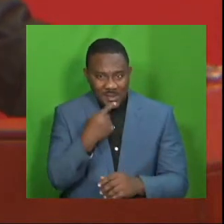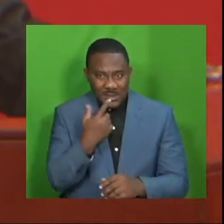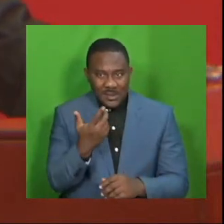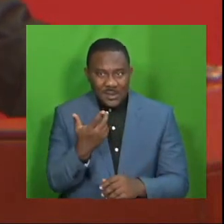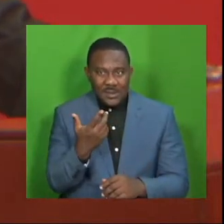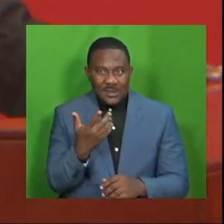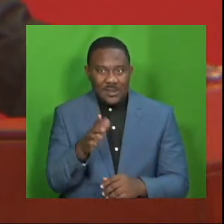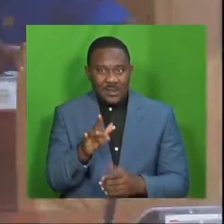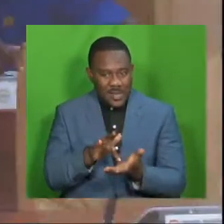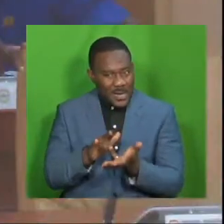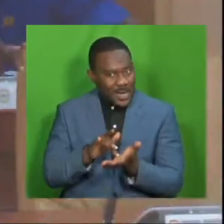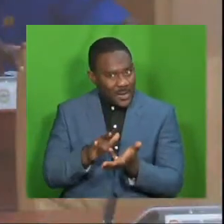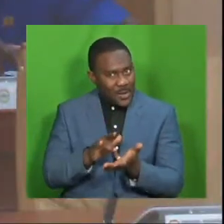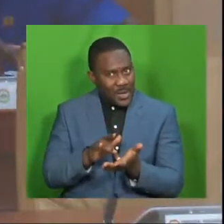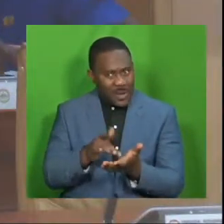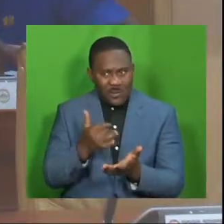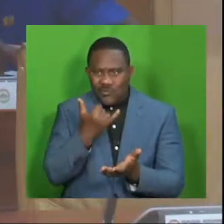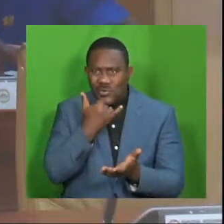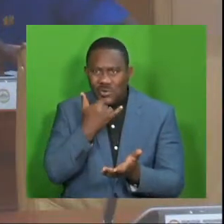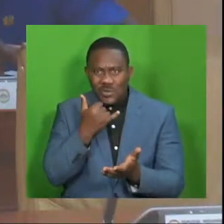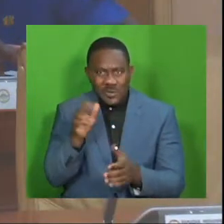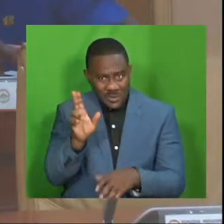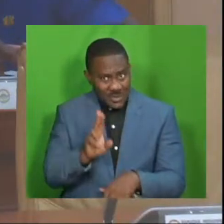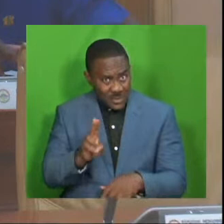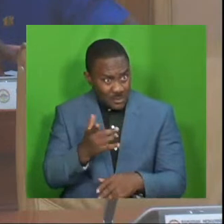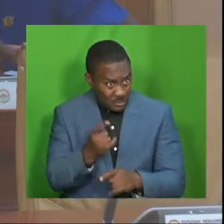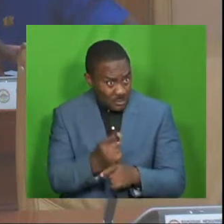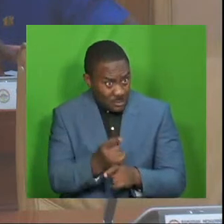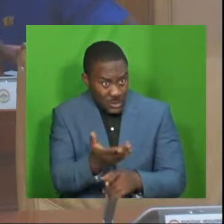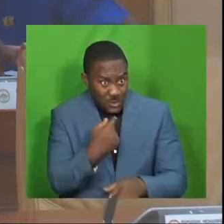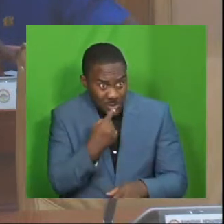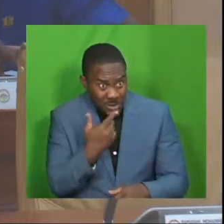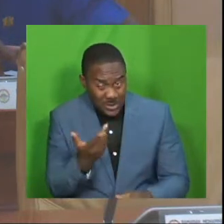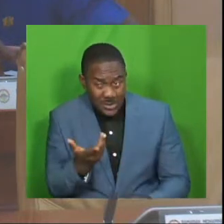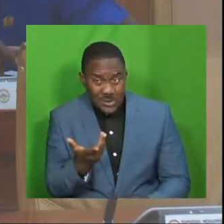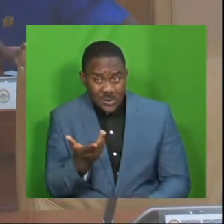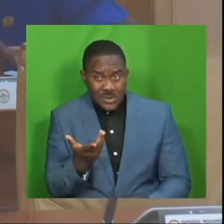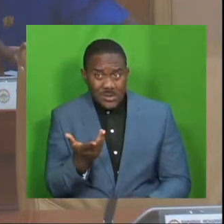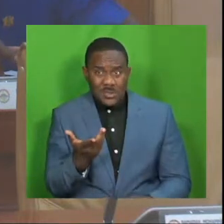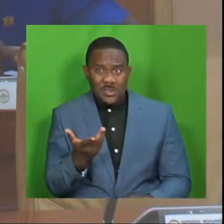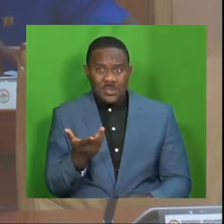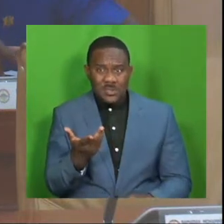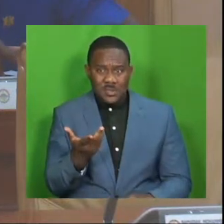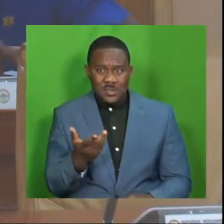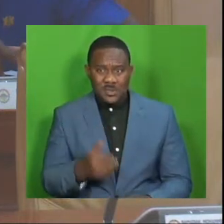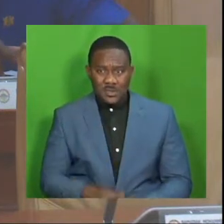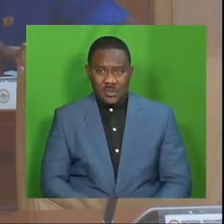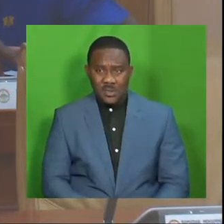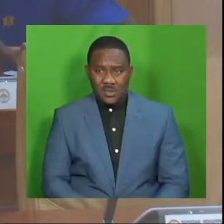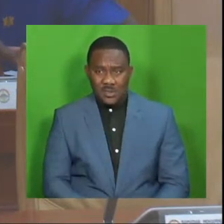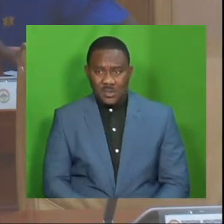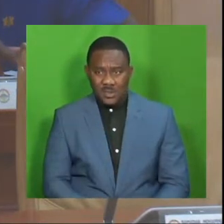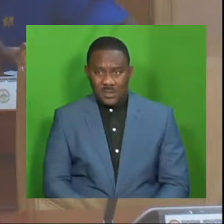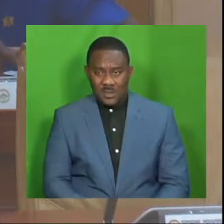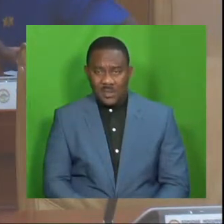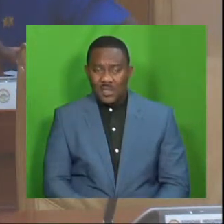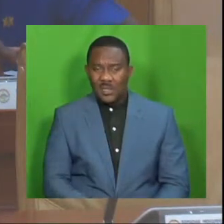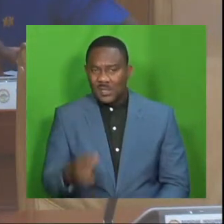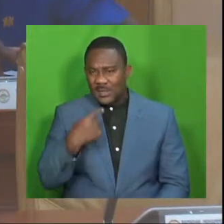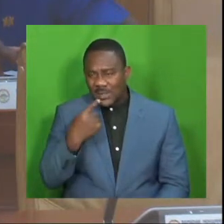being used. Honorable Minister, not so. You mentioned that chemicals were being used for fishing and the effects of